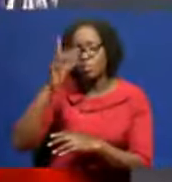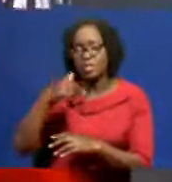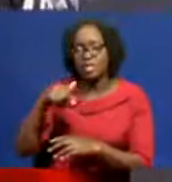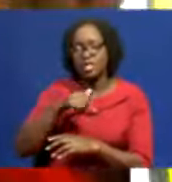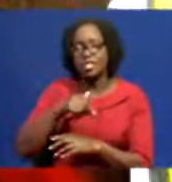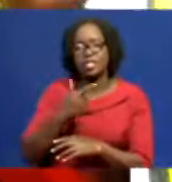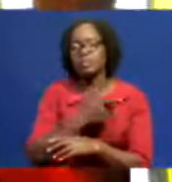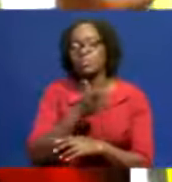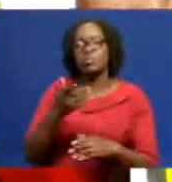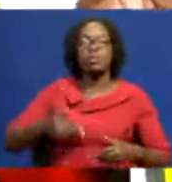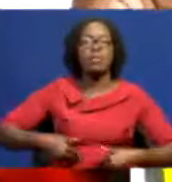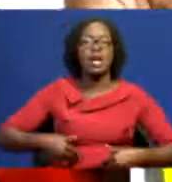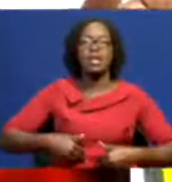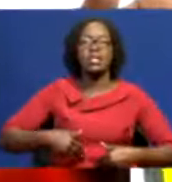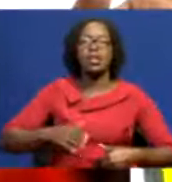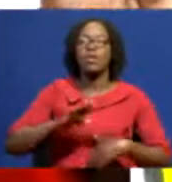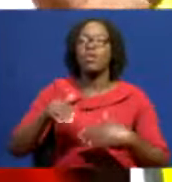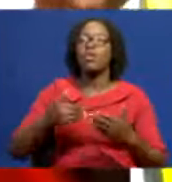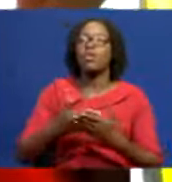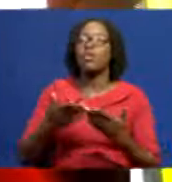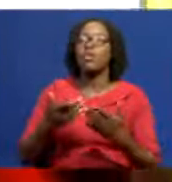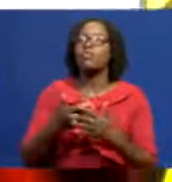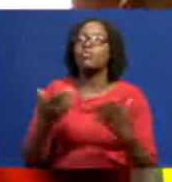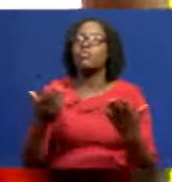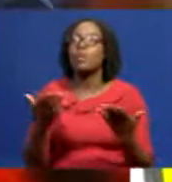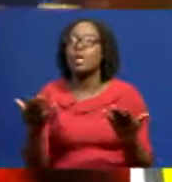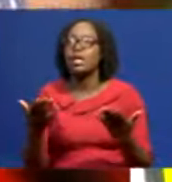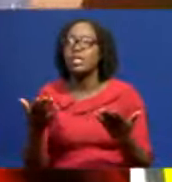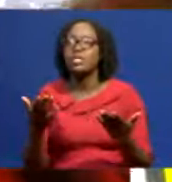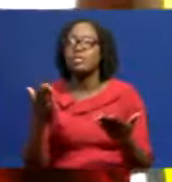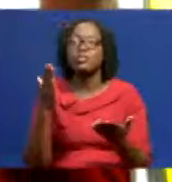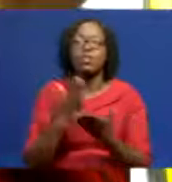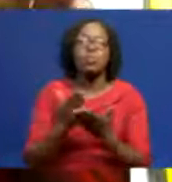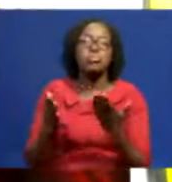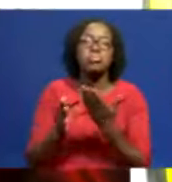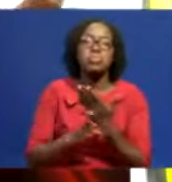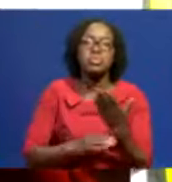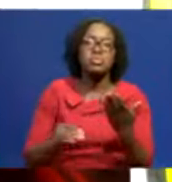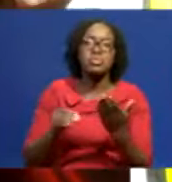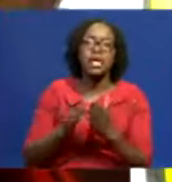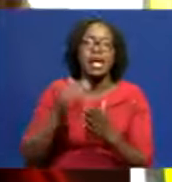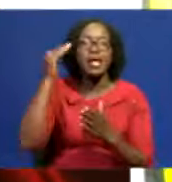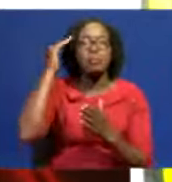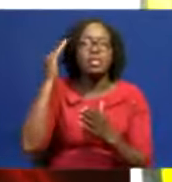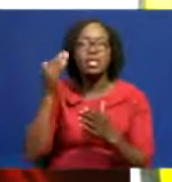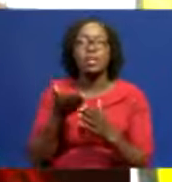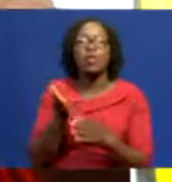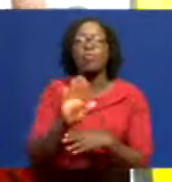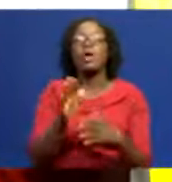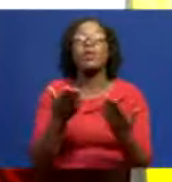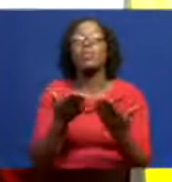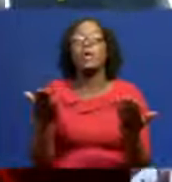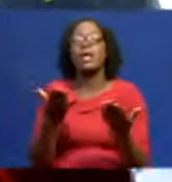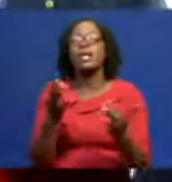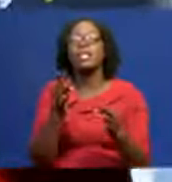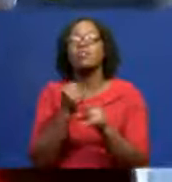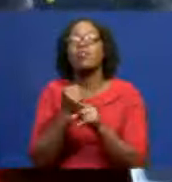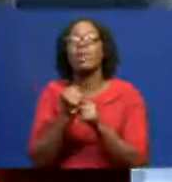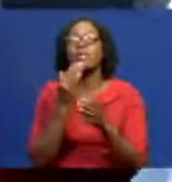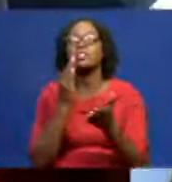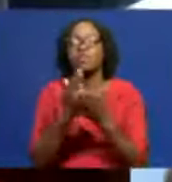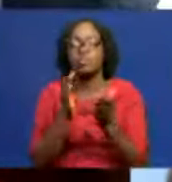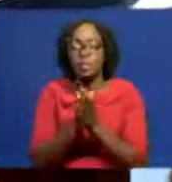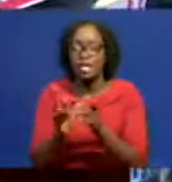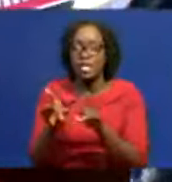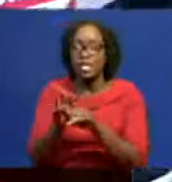watalala na njaa. Hao wote tuliwatoa waache kuwa waisi huko kama madhare wapi sasa anataka waruti wapi kasi kisha. They